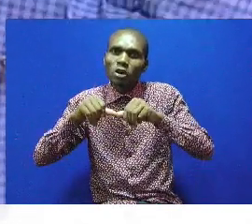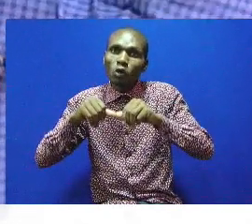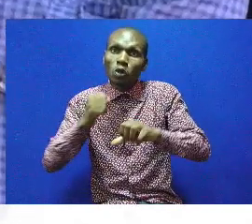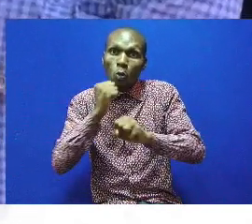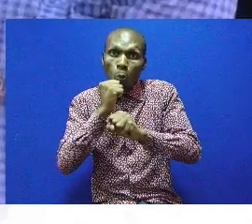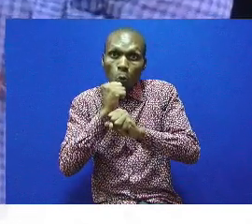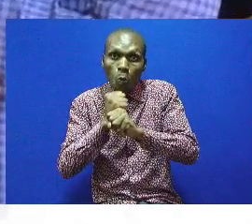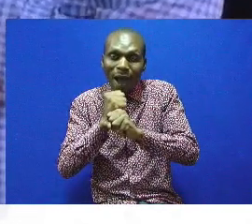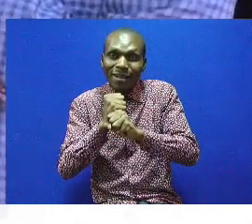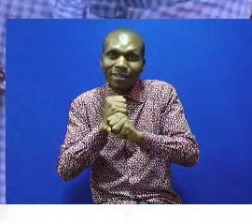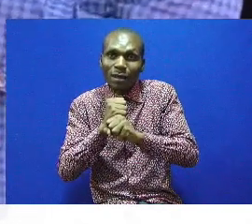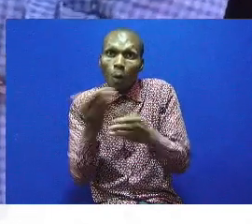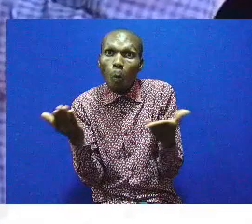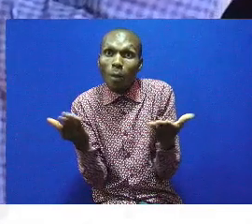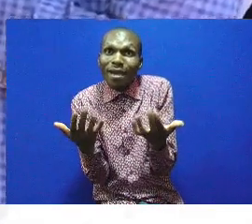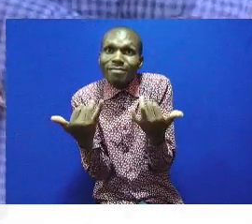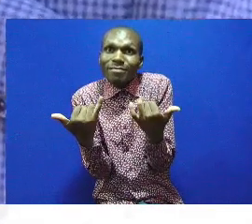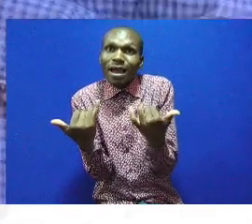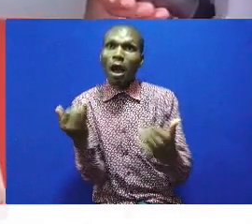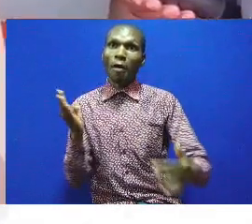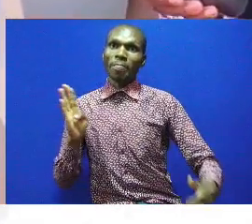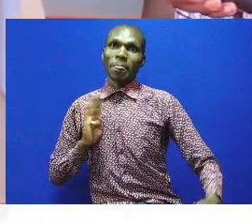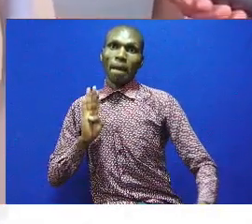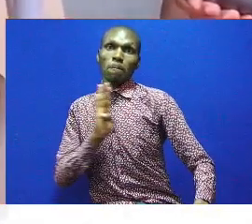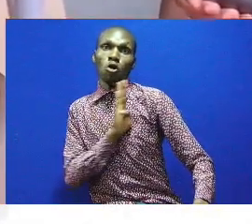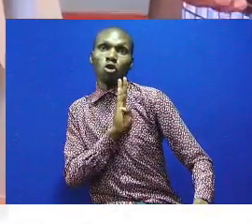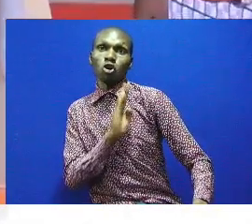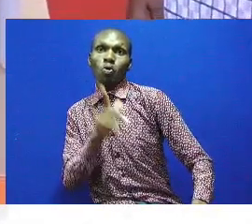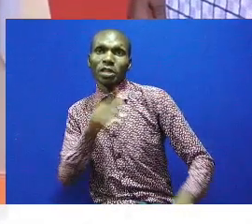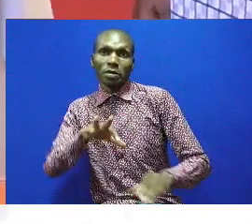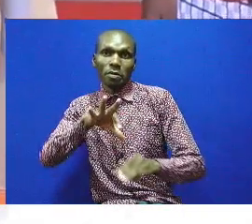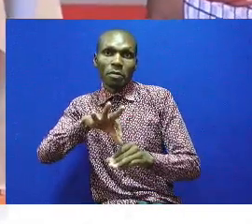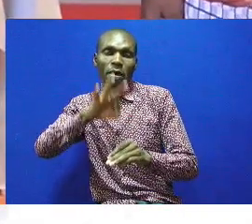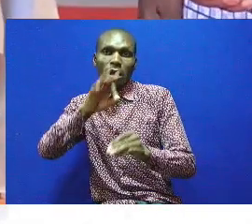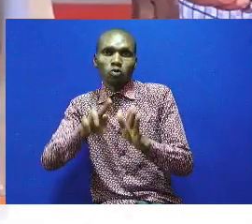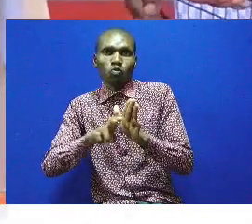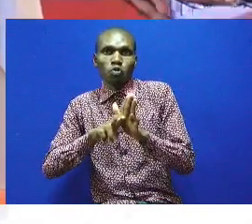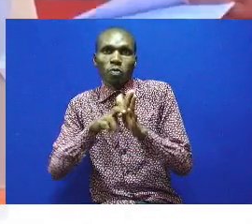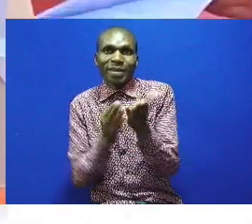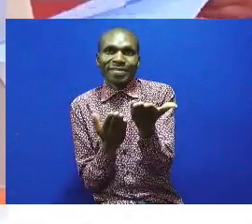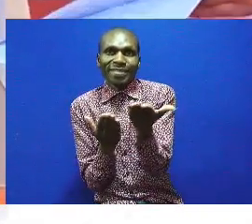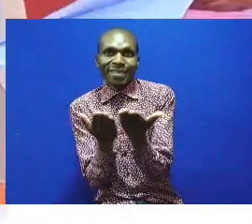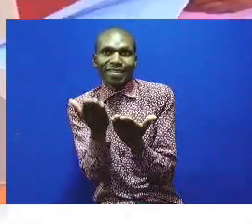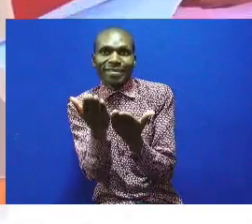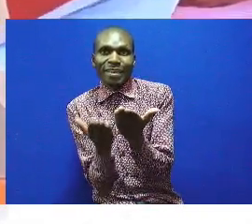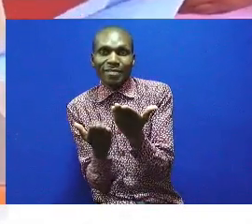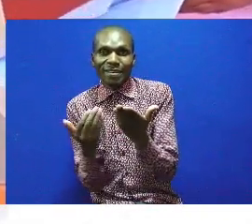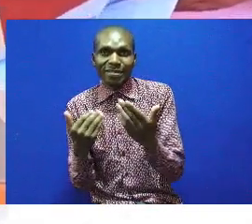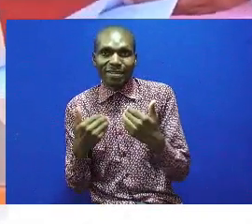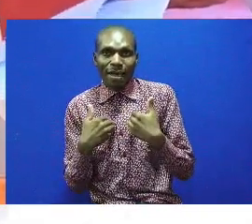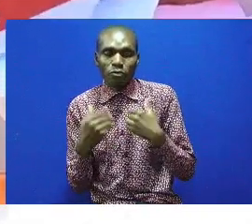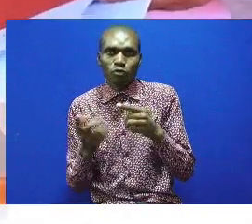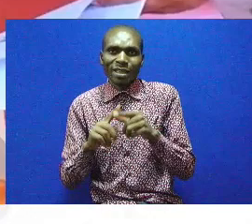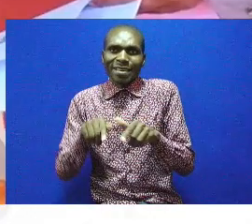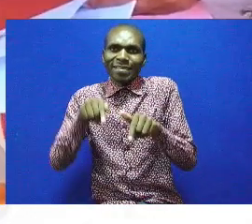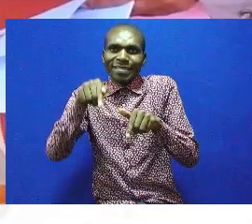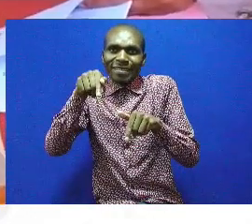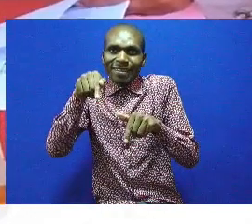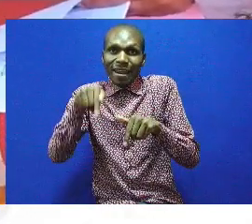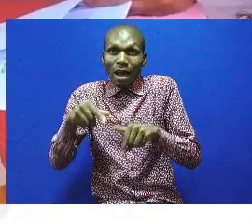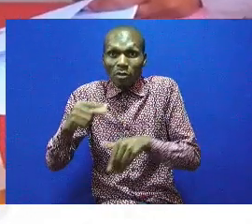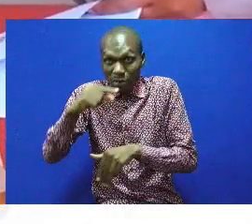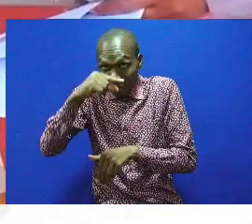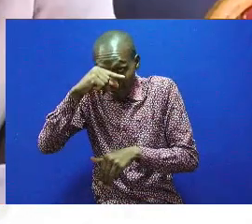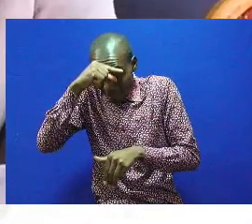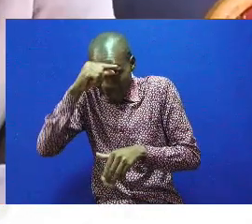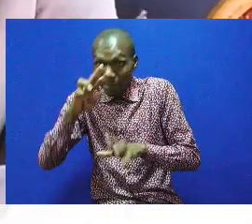gochakabene asebono e body ya cholirwe yoyo erache gotenda obokoreli buye municipality yoyo asebono omu governor